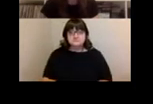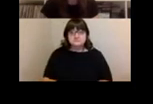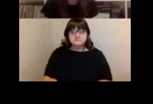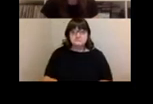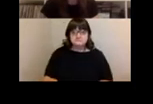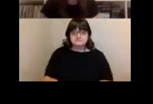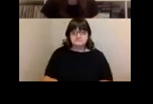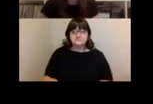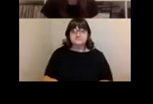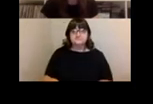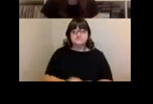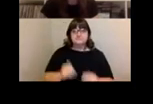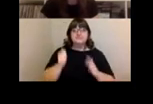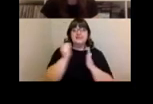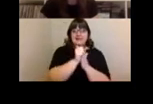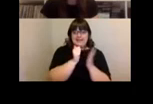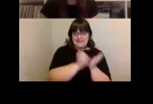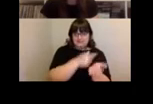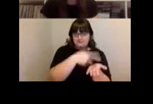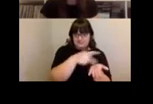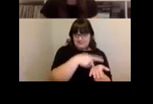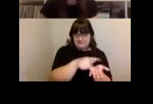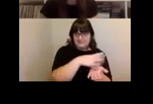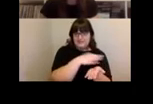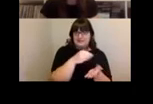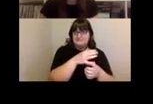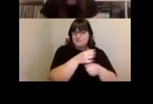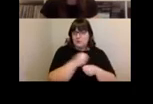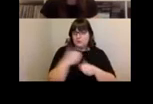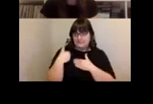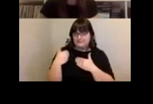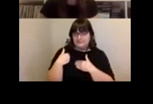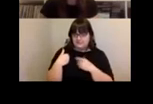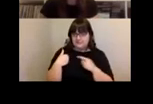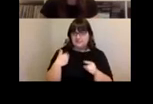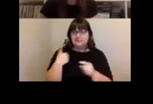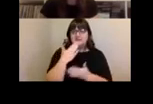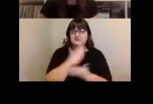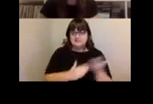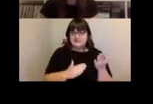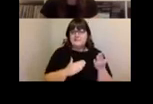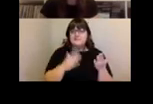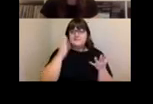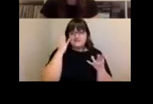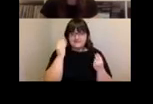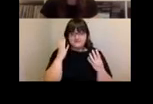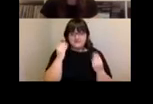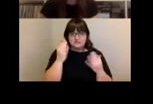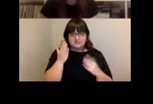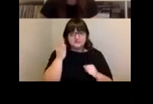The accounts payable and accrued liabilities, there's a detail of some of the, a lot of